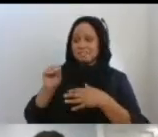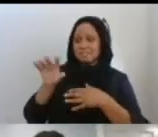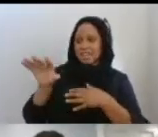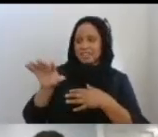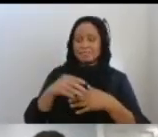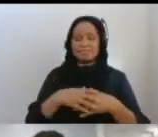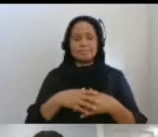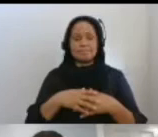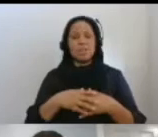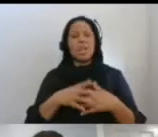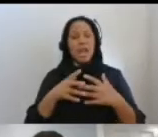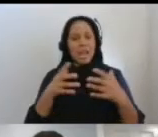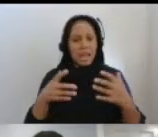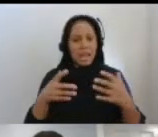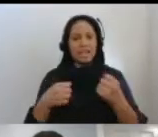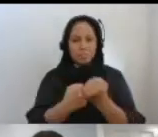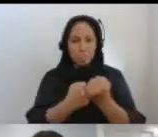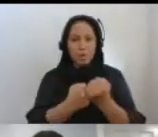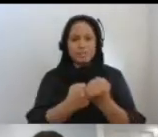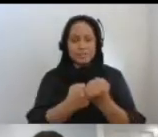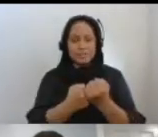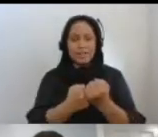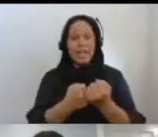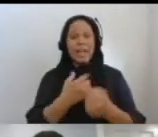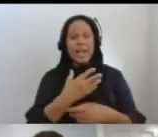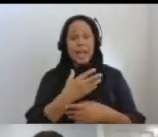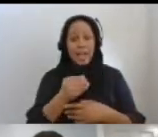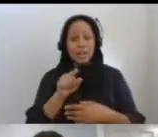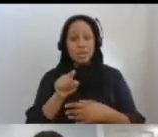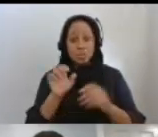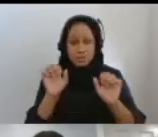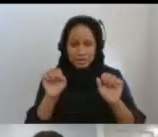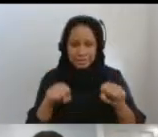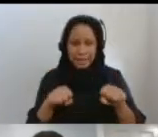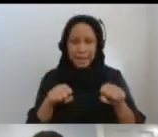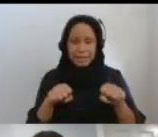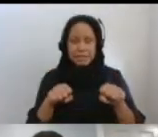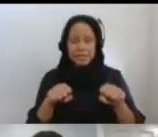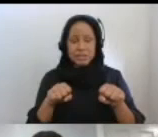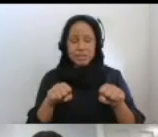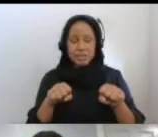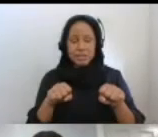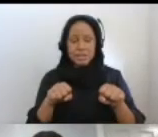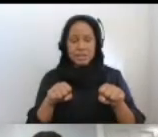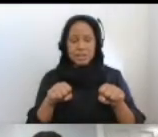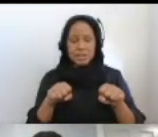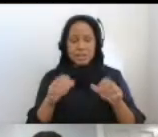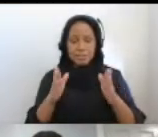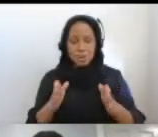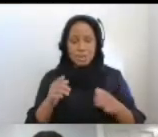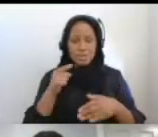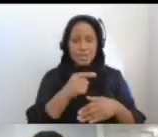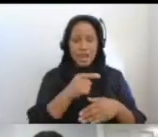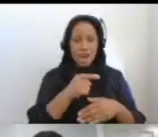lot of support there, and you can also actually um, you can also have someone help you